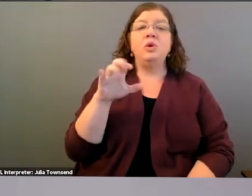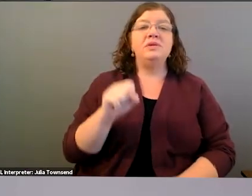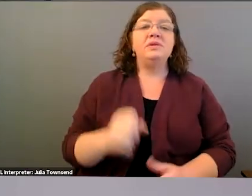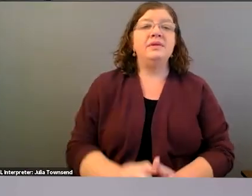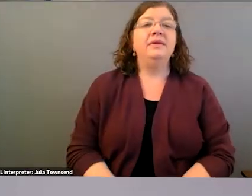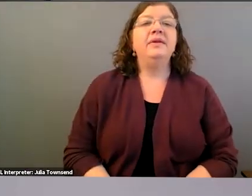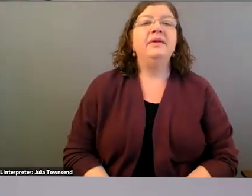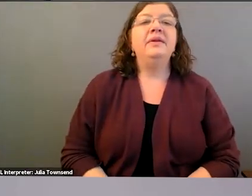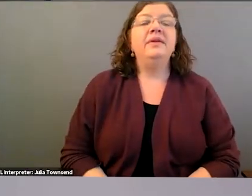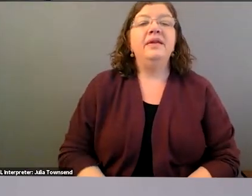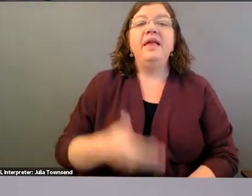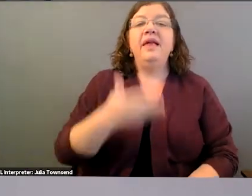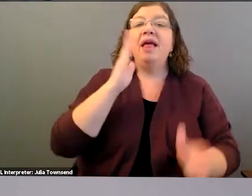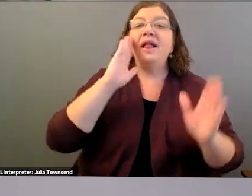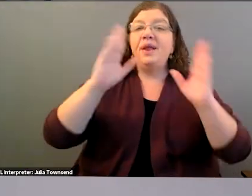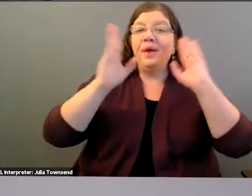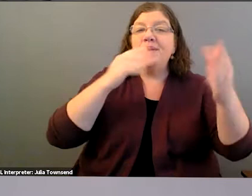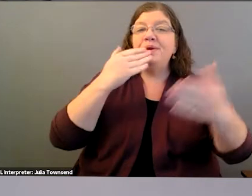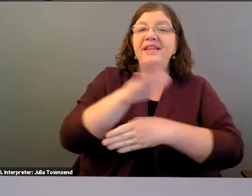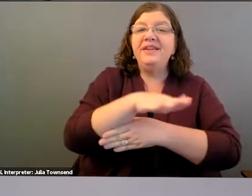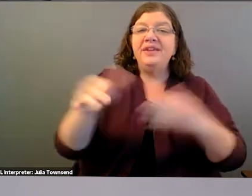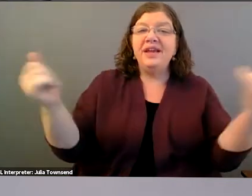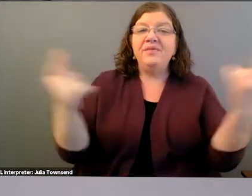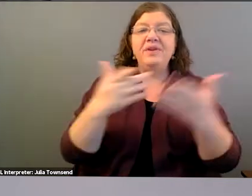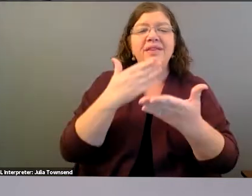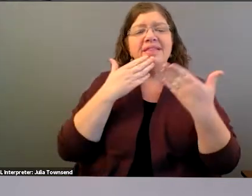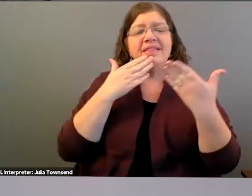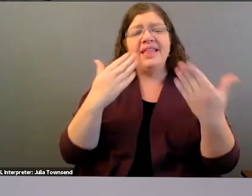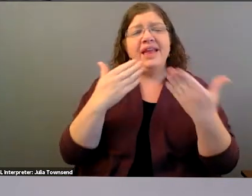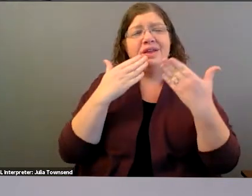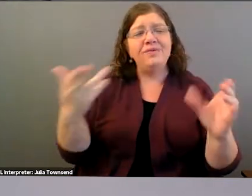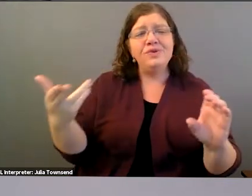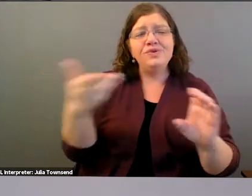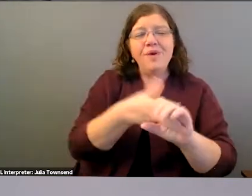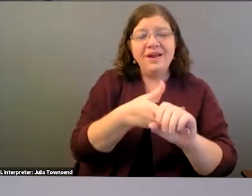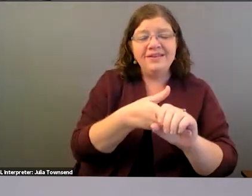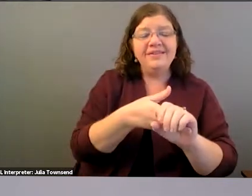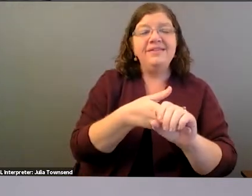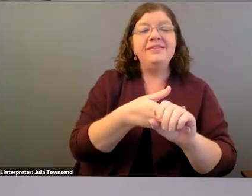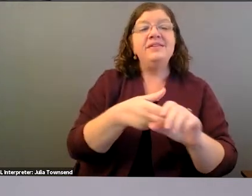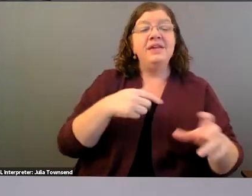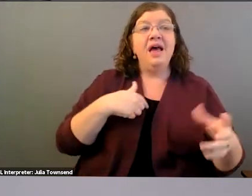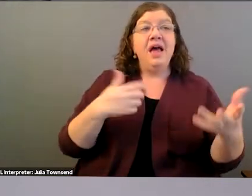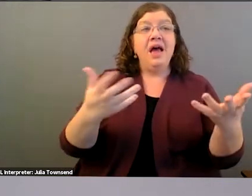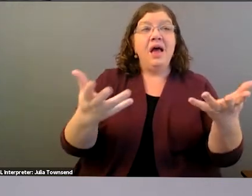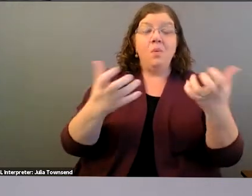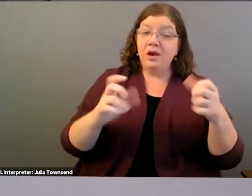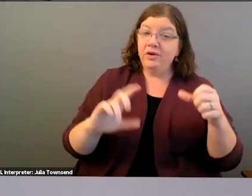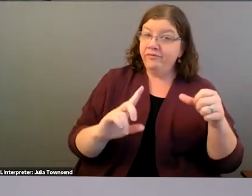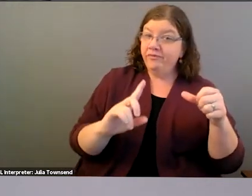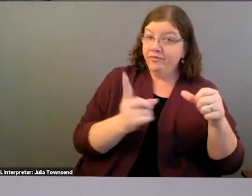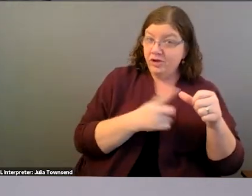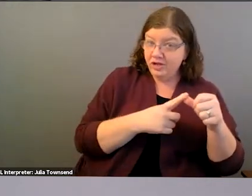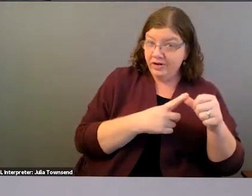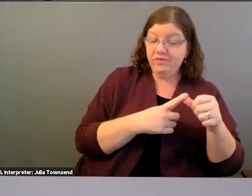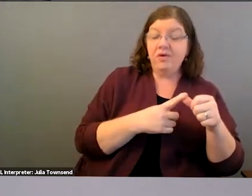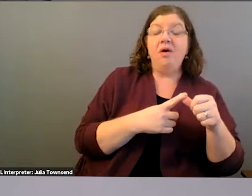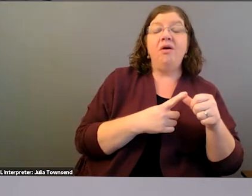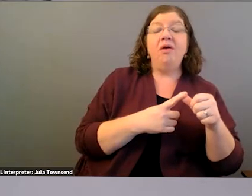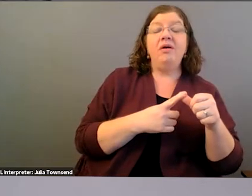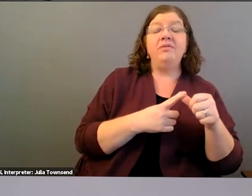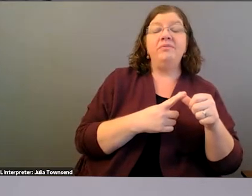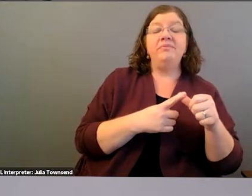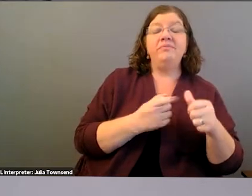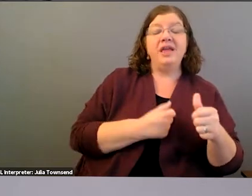Hello, good evening. Good evening, everyone, and thank you for joining us. I would like to, first of all, give